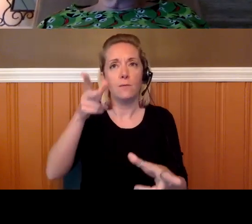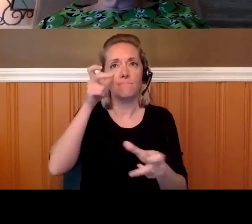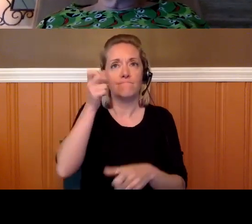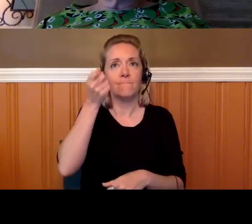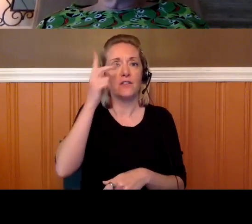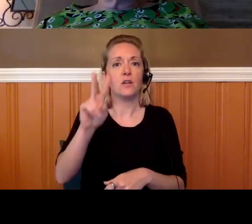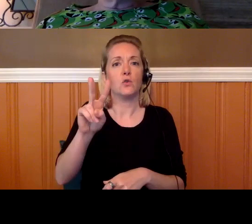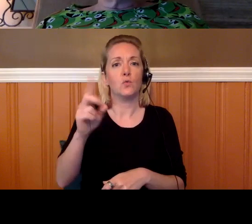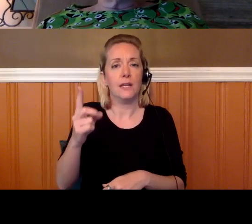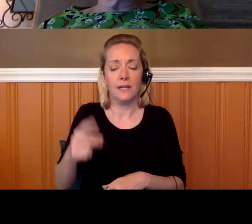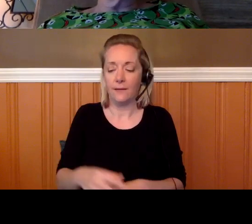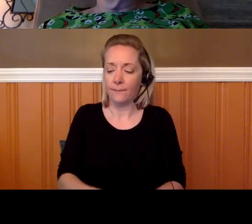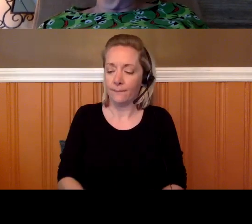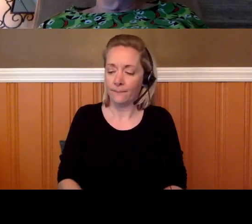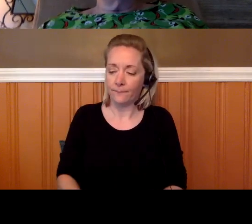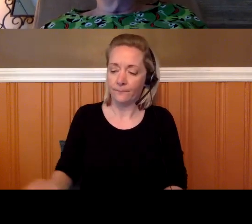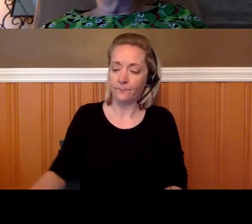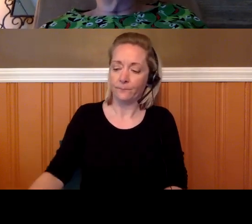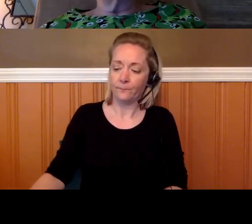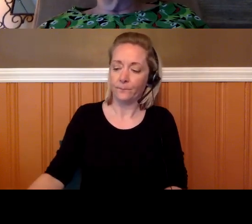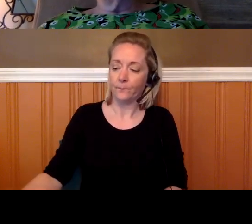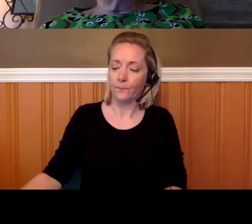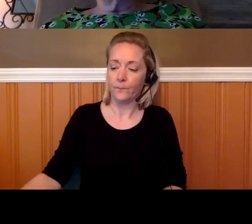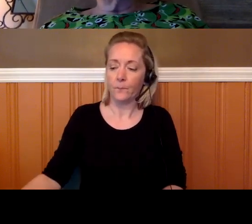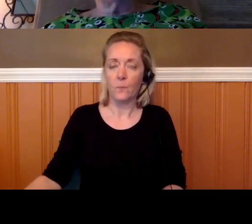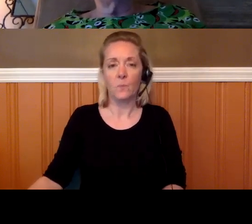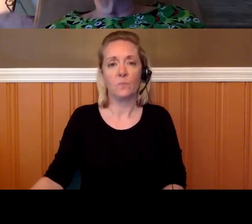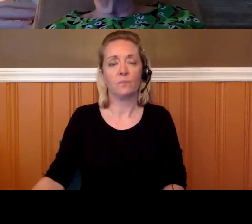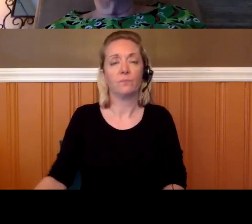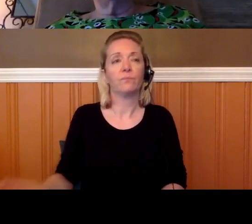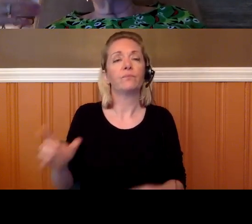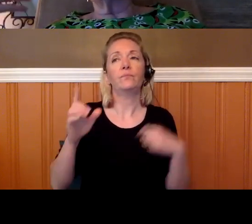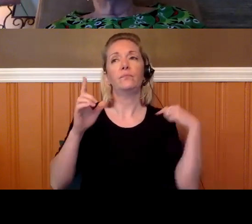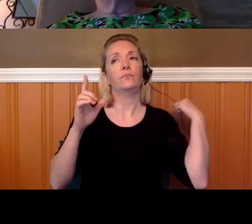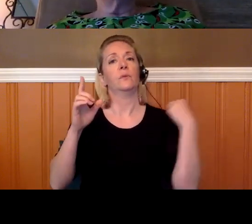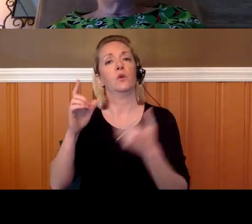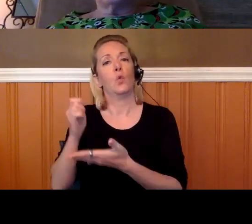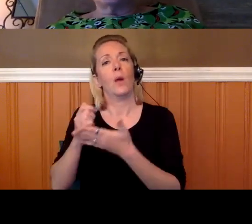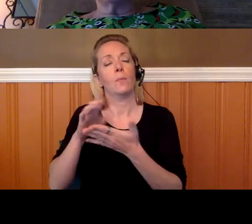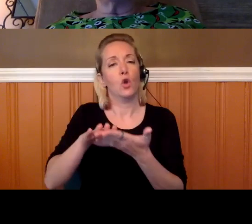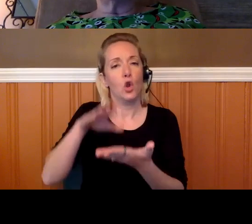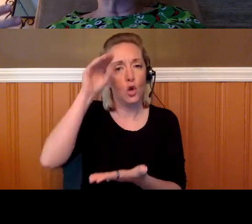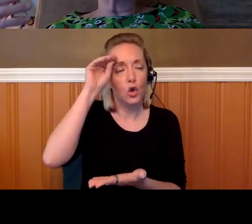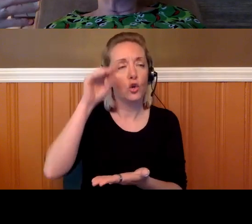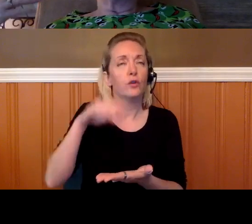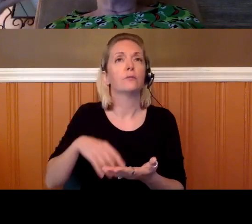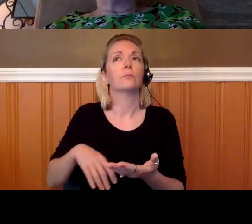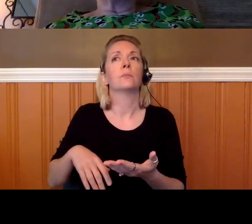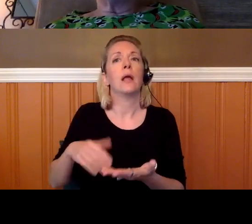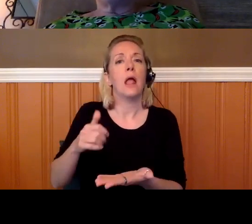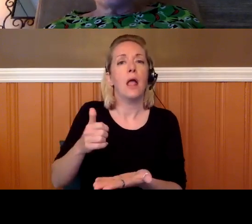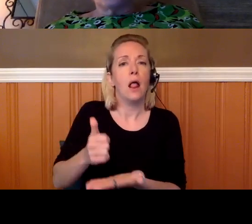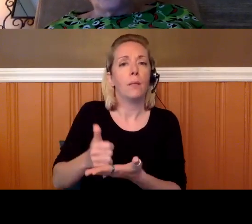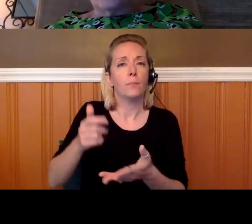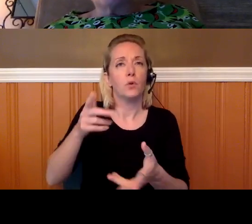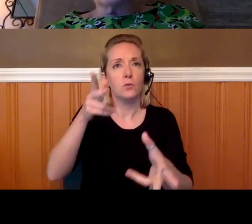vision information that we want her to interpret, to use in learning. We have to, because Marin